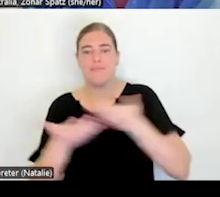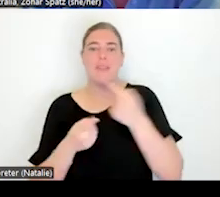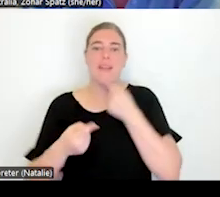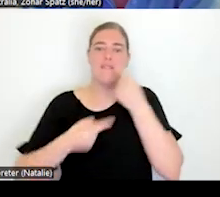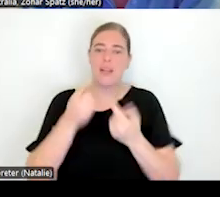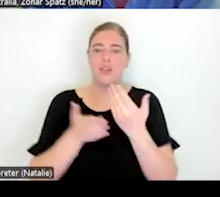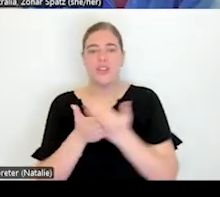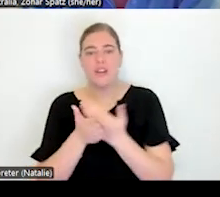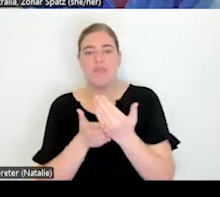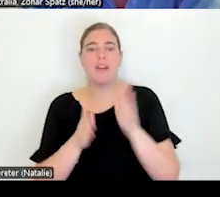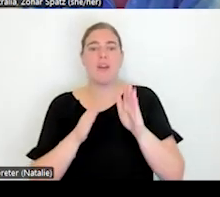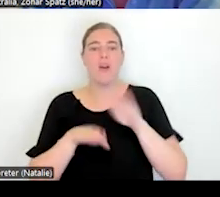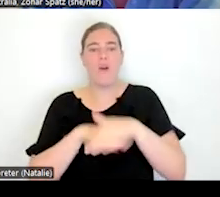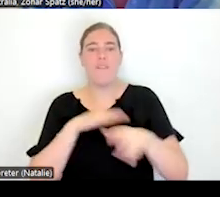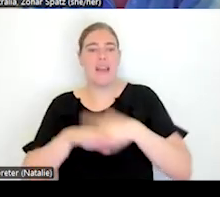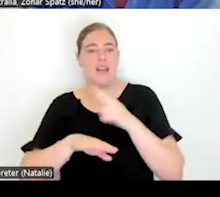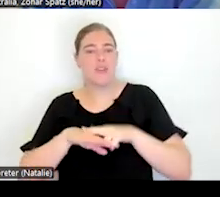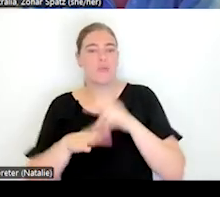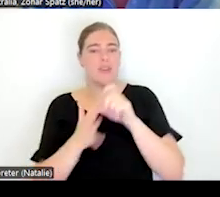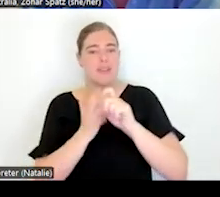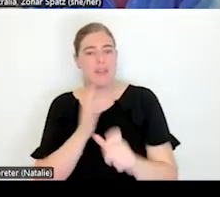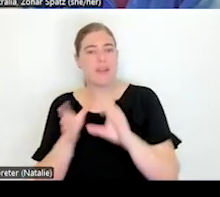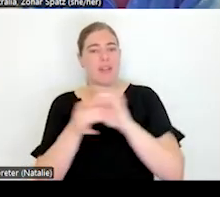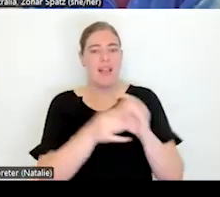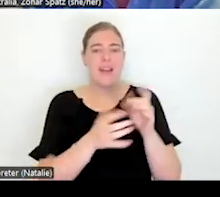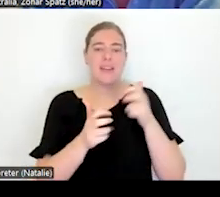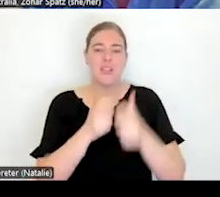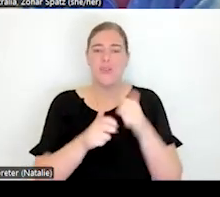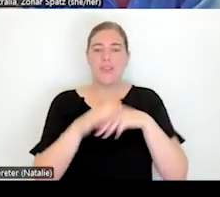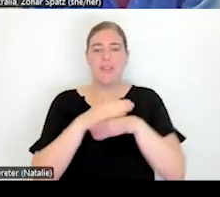on national disability-related issues in the arts and